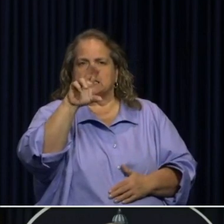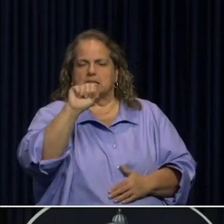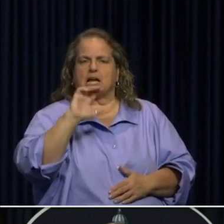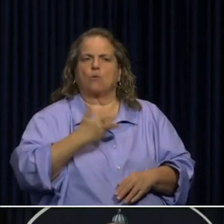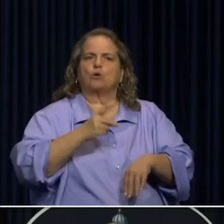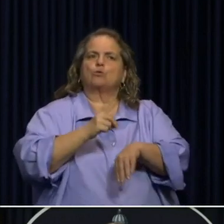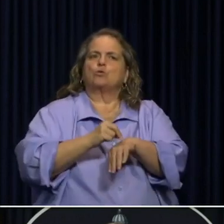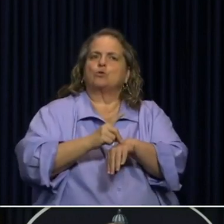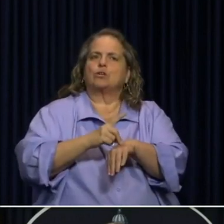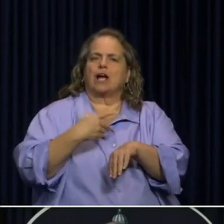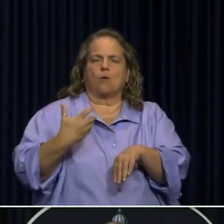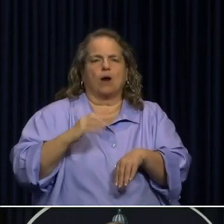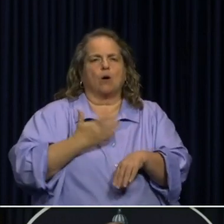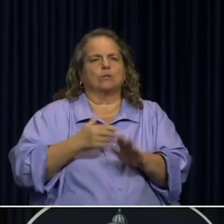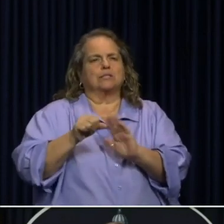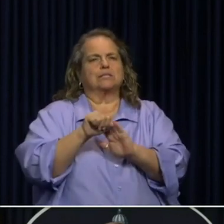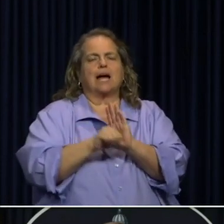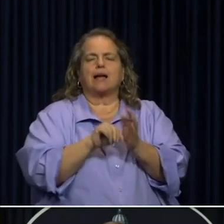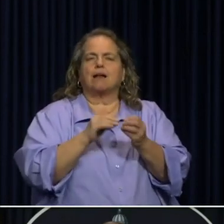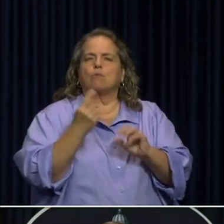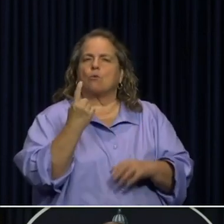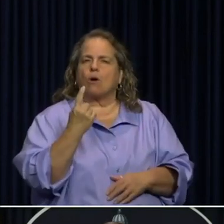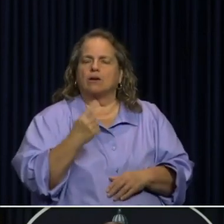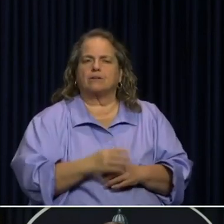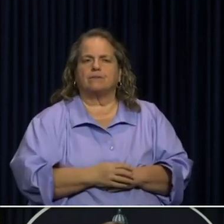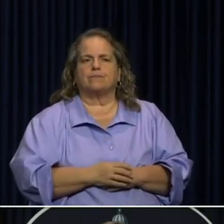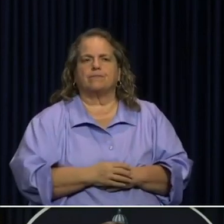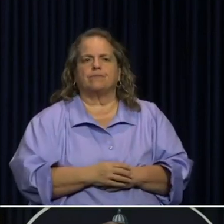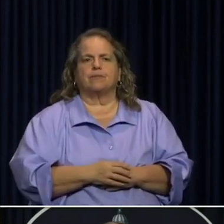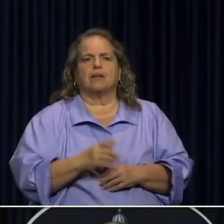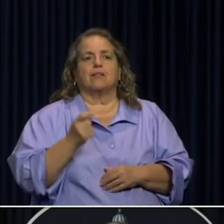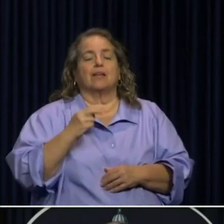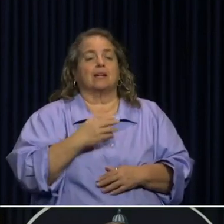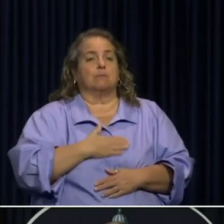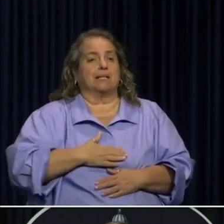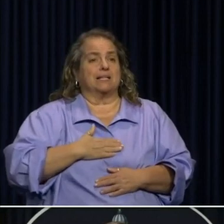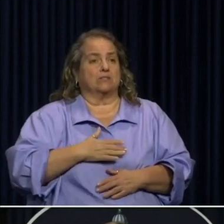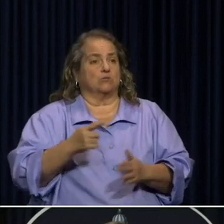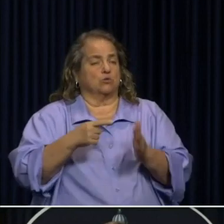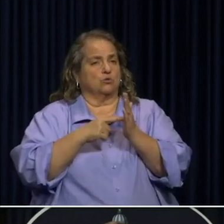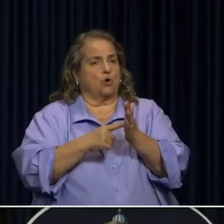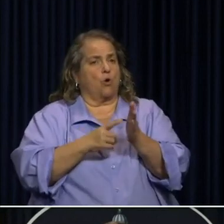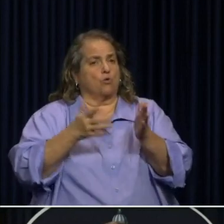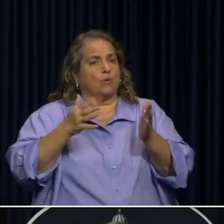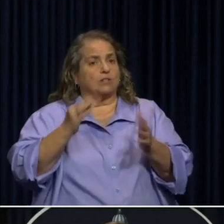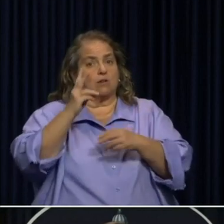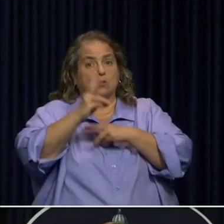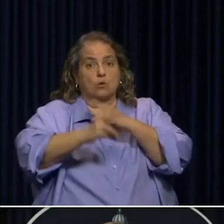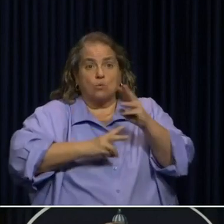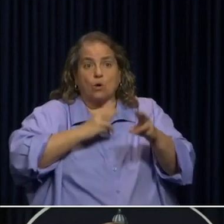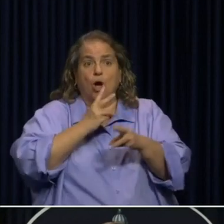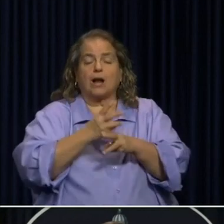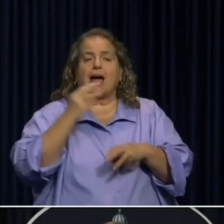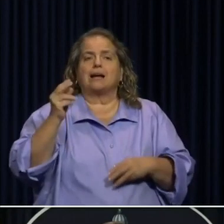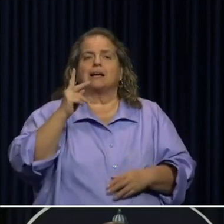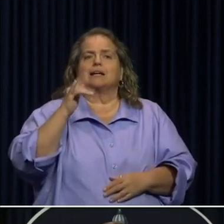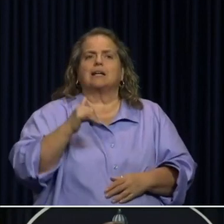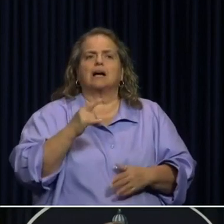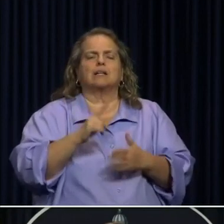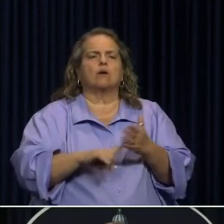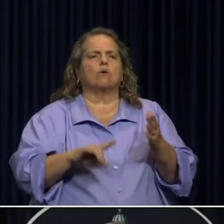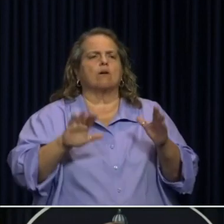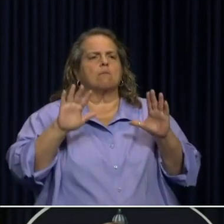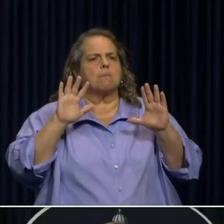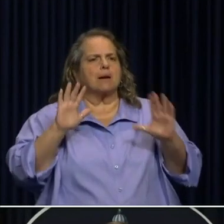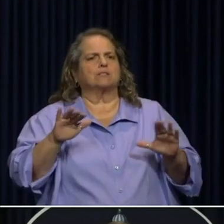then we've asked that you all just show the rest of the world and the rest of Kentucky what an amazing job